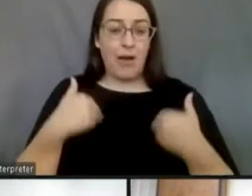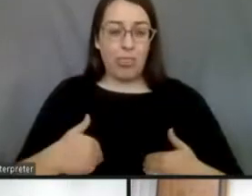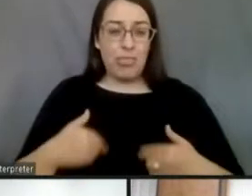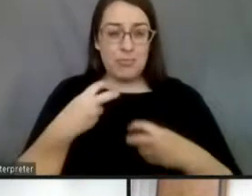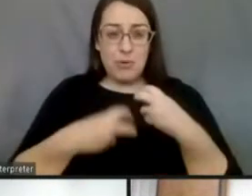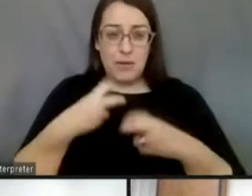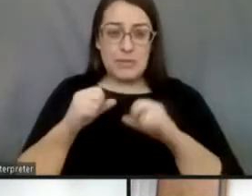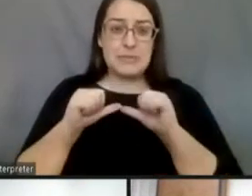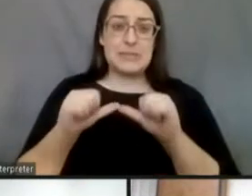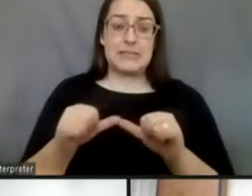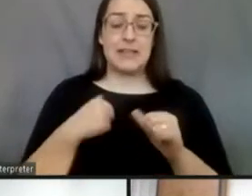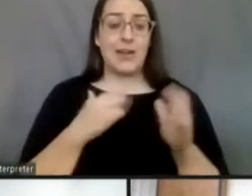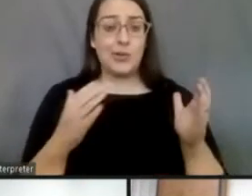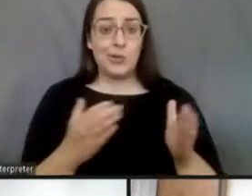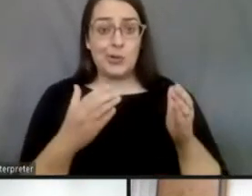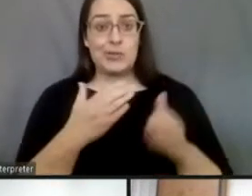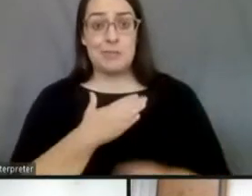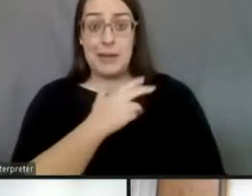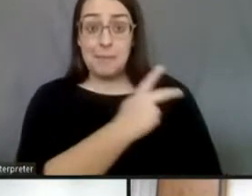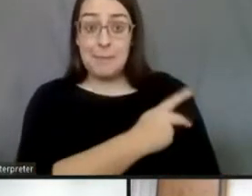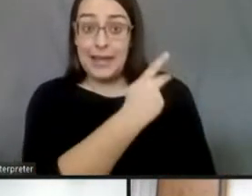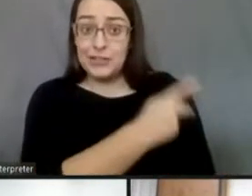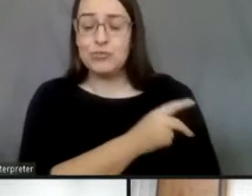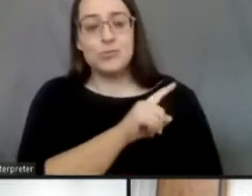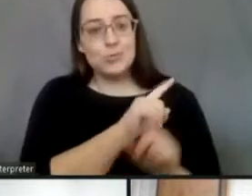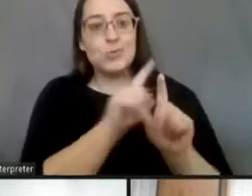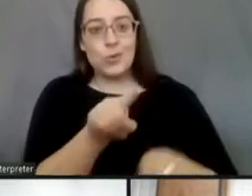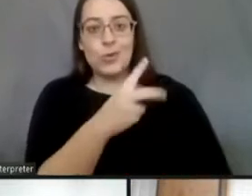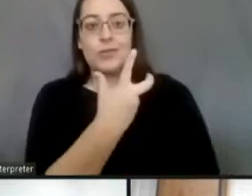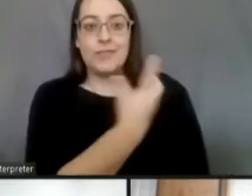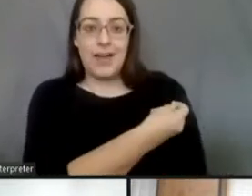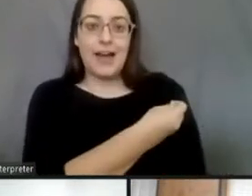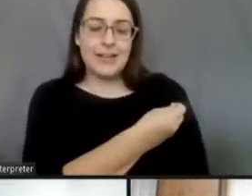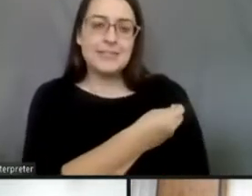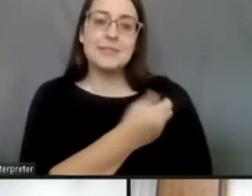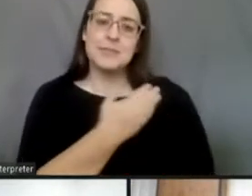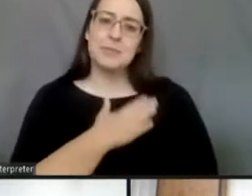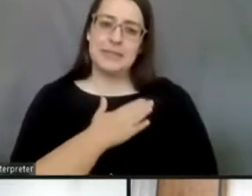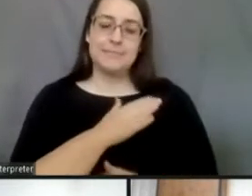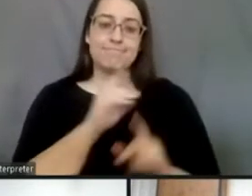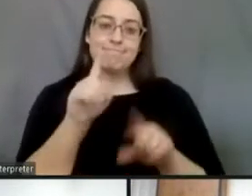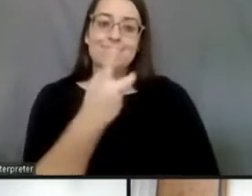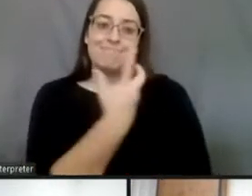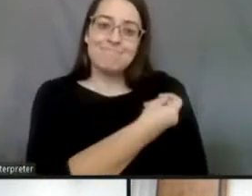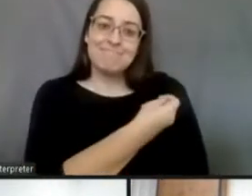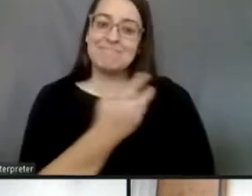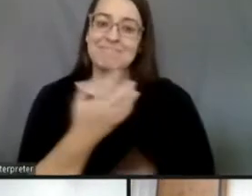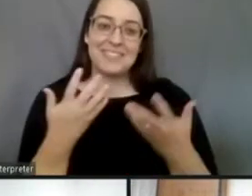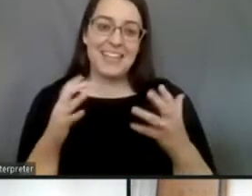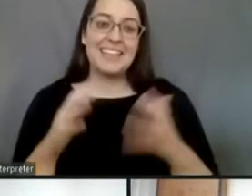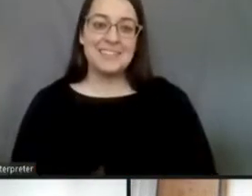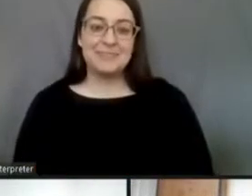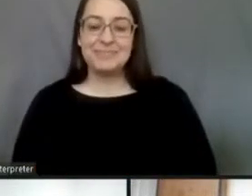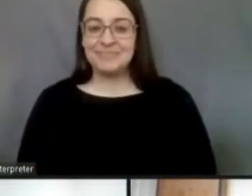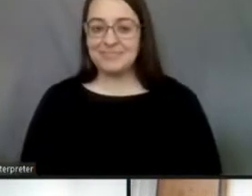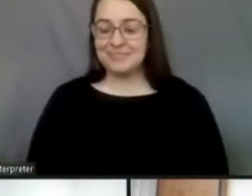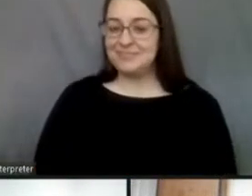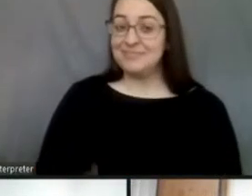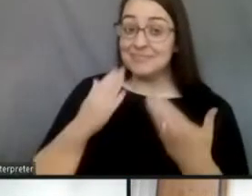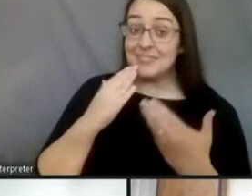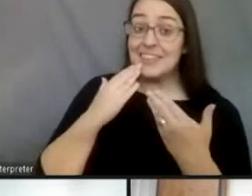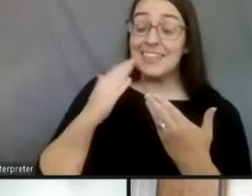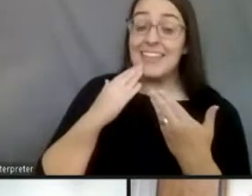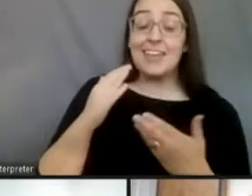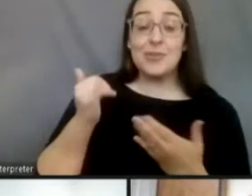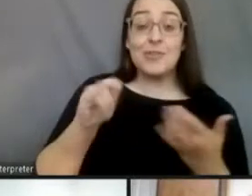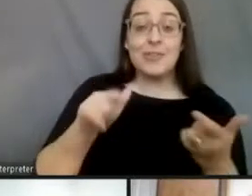encourage all my patients to do that. So please keep that in mind and go get vaccinated. That's all I have, Dave. Thank you, Dr.